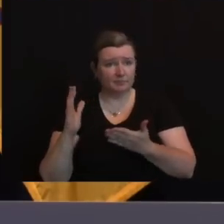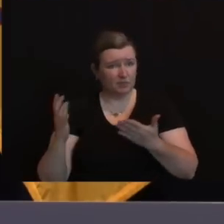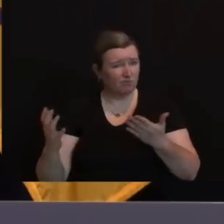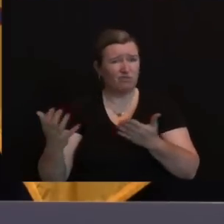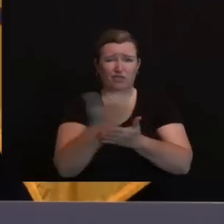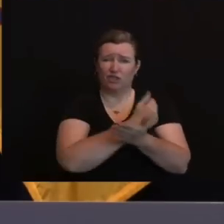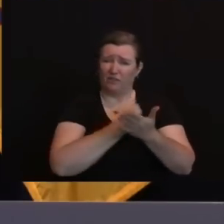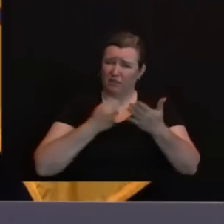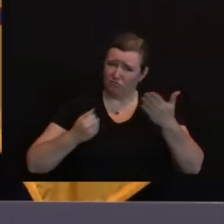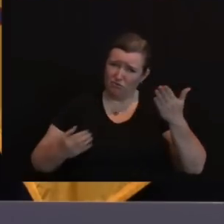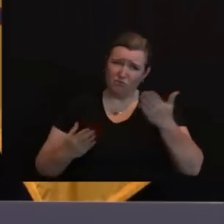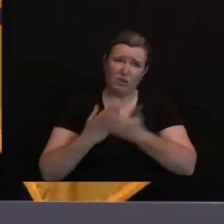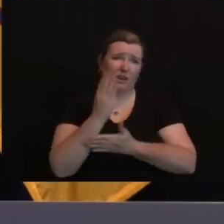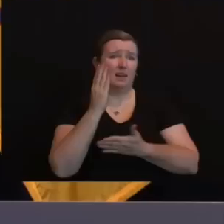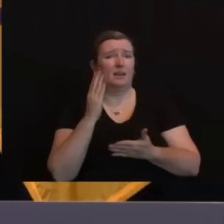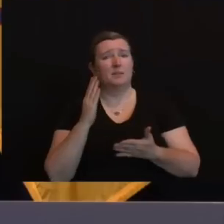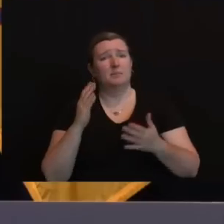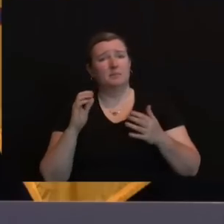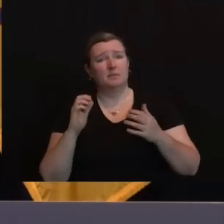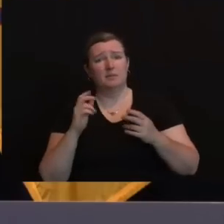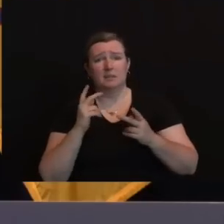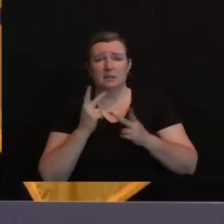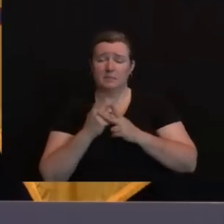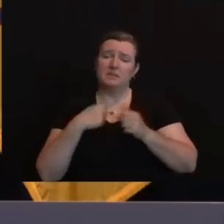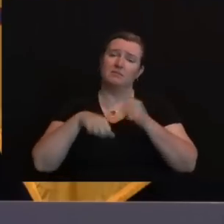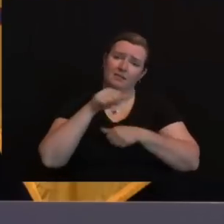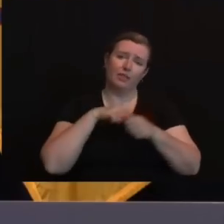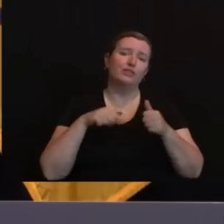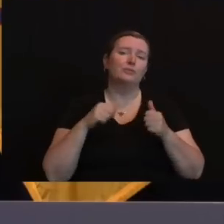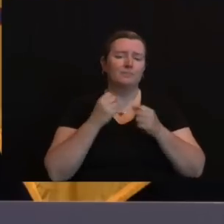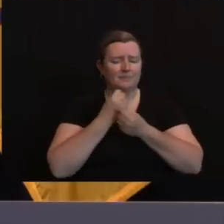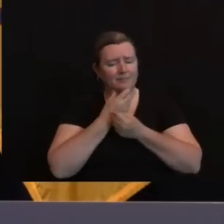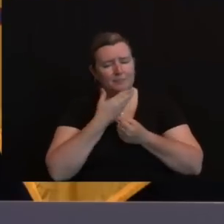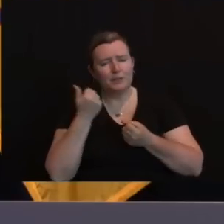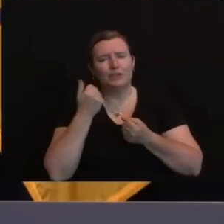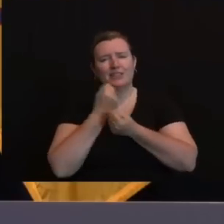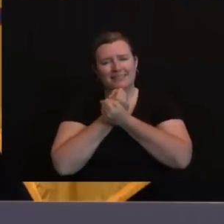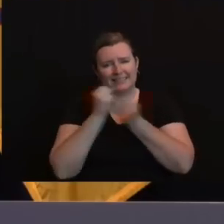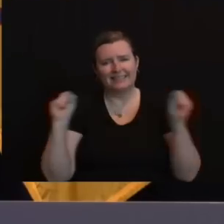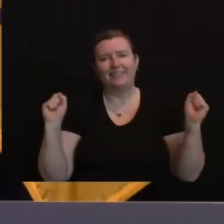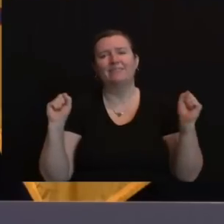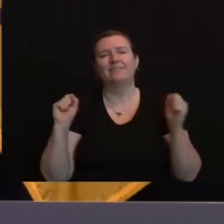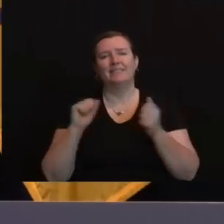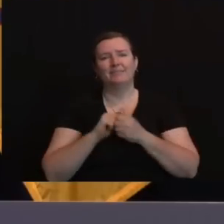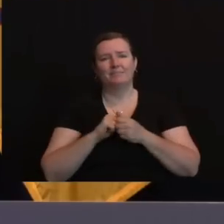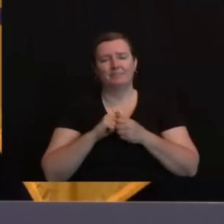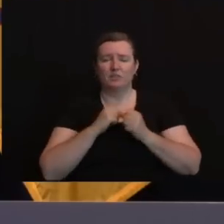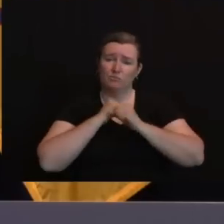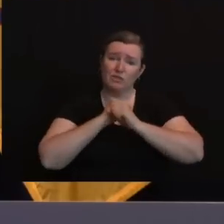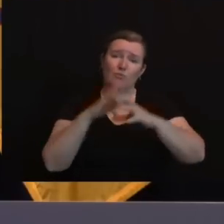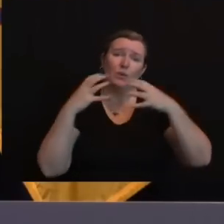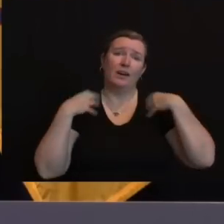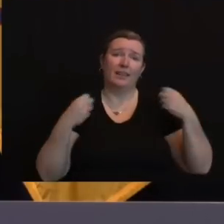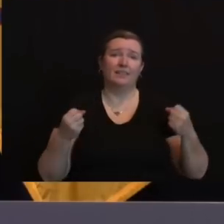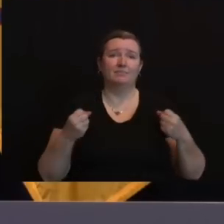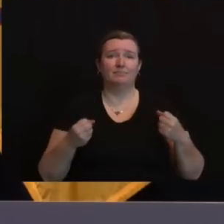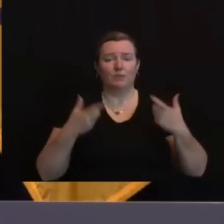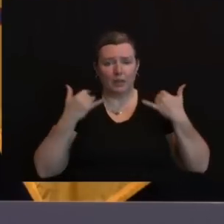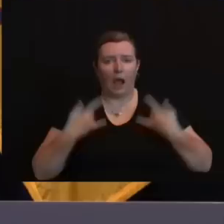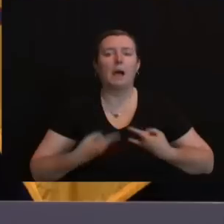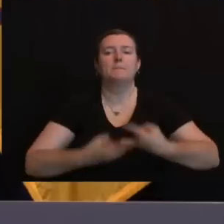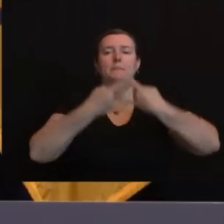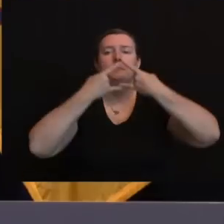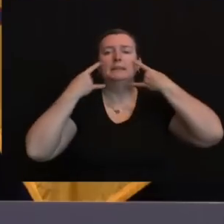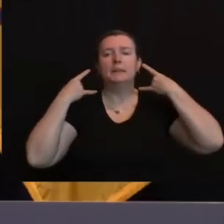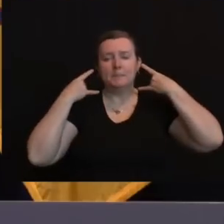And secondly, you could do it in a way that best preserves your personal health. So as I mask up, I